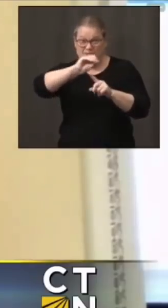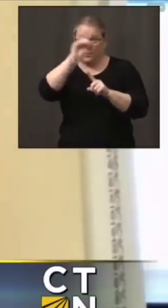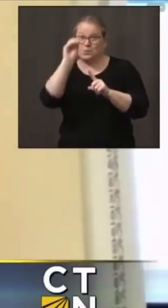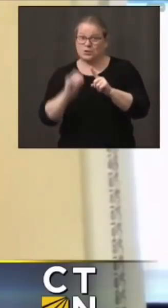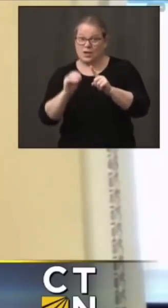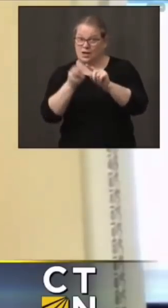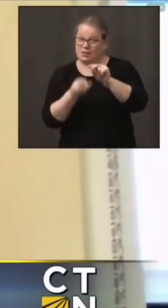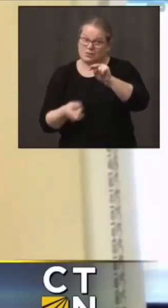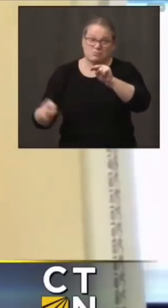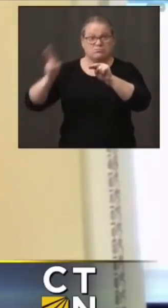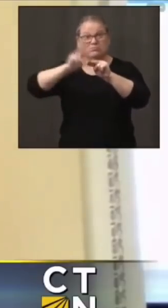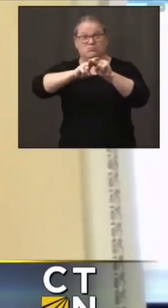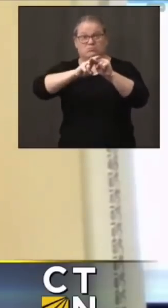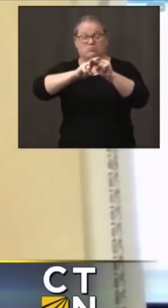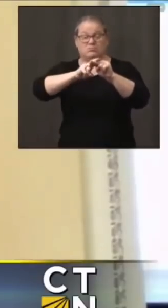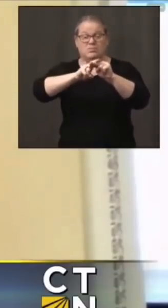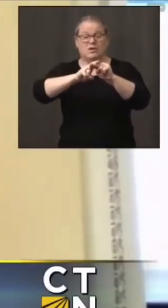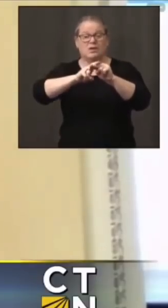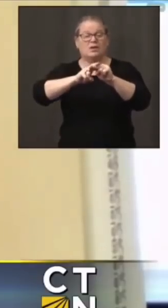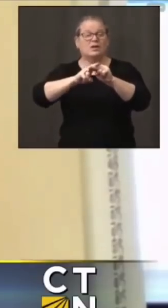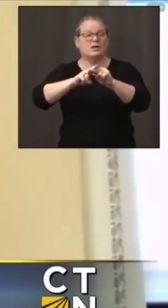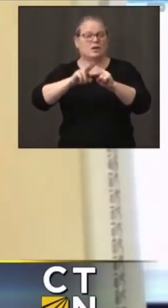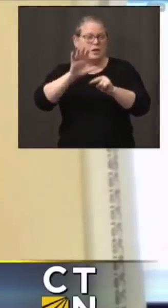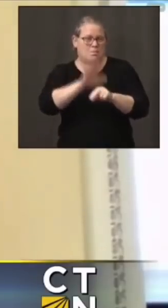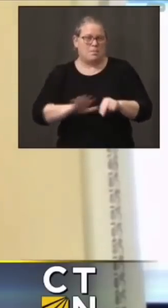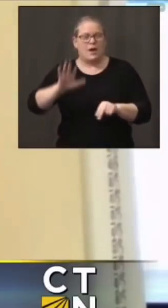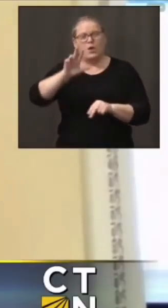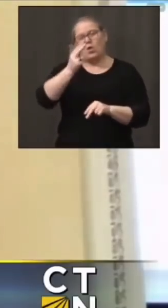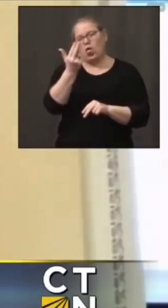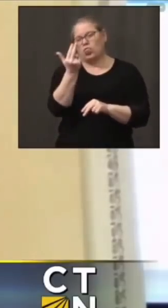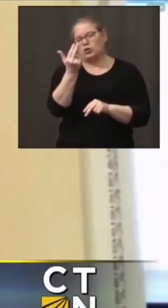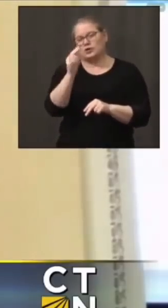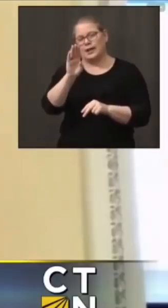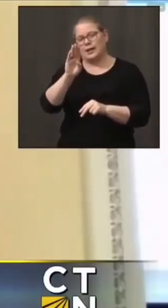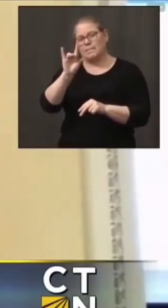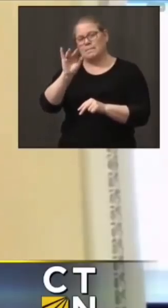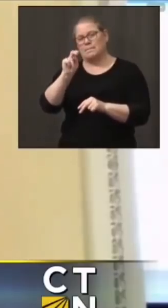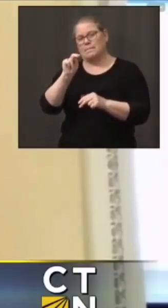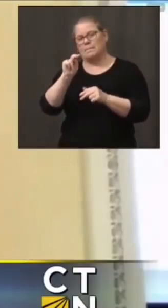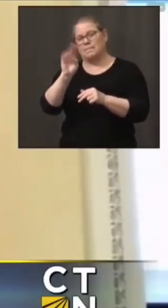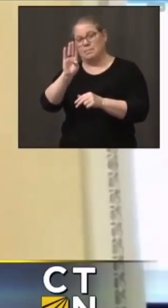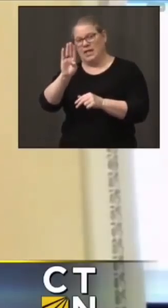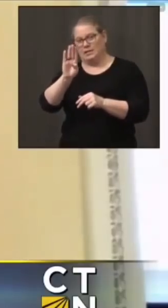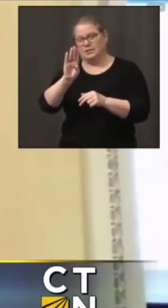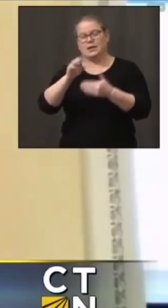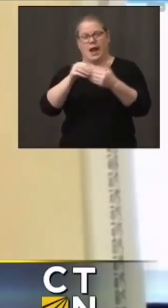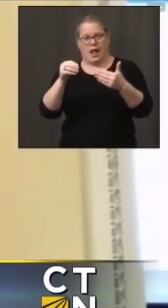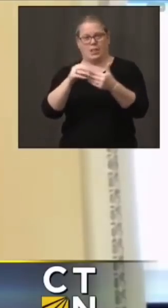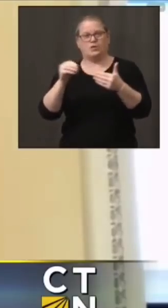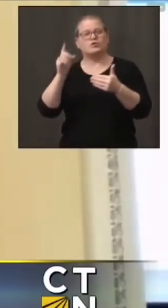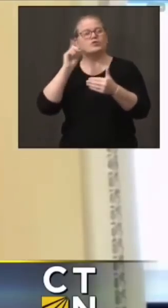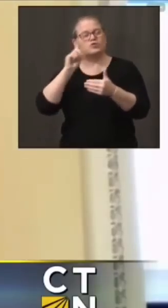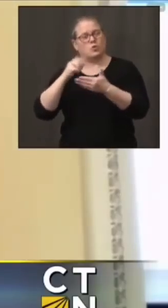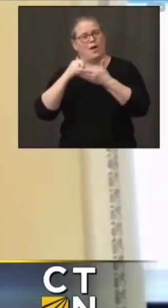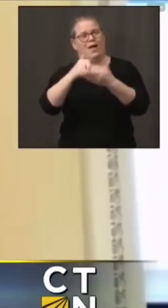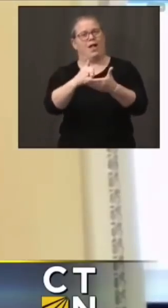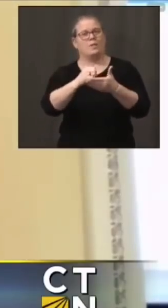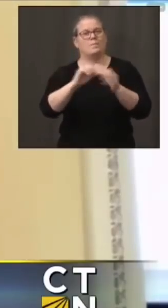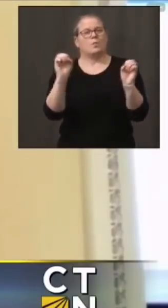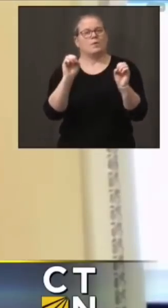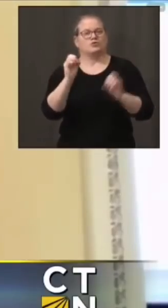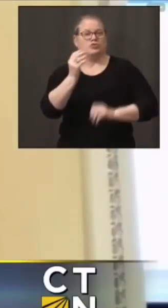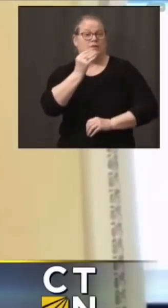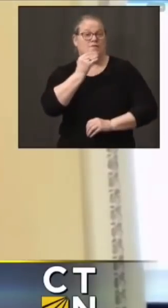And that's about $13 billion in emergency food assistance.